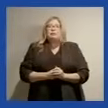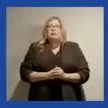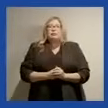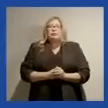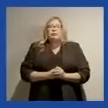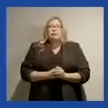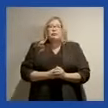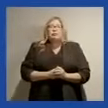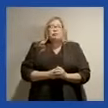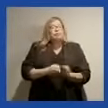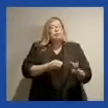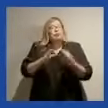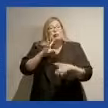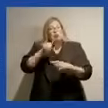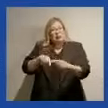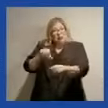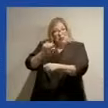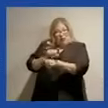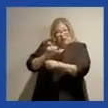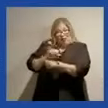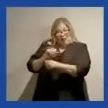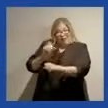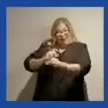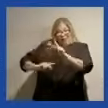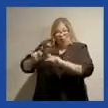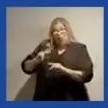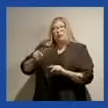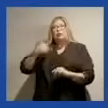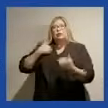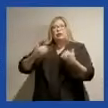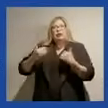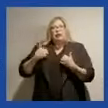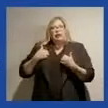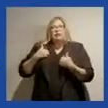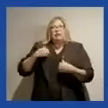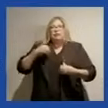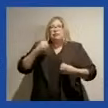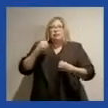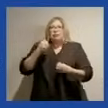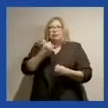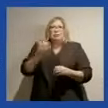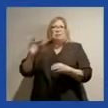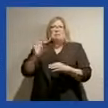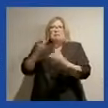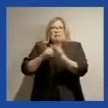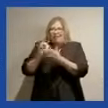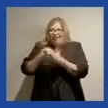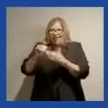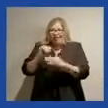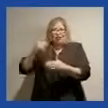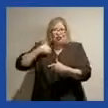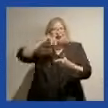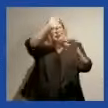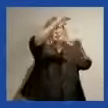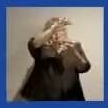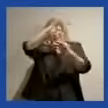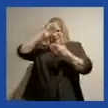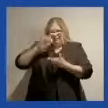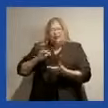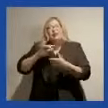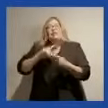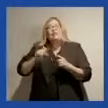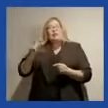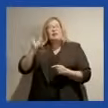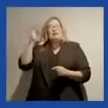have $2.4 billion new resources that are coming in that we're leveraging from the federal government, disproportionate amount of